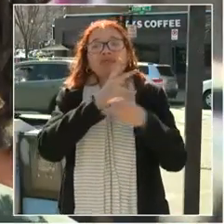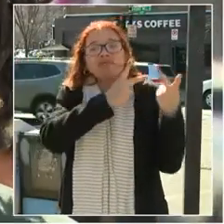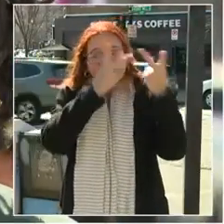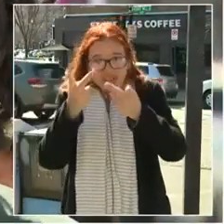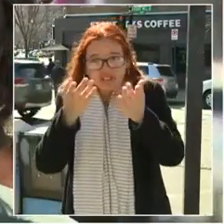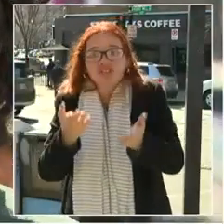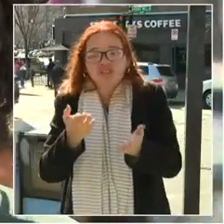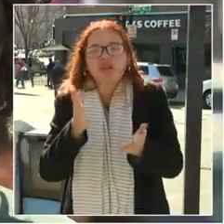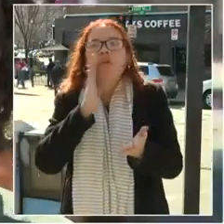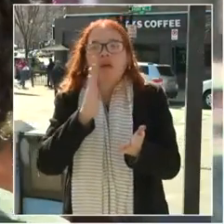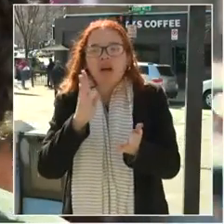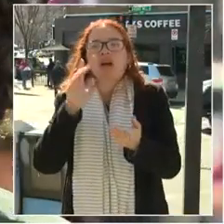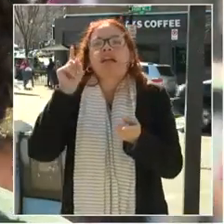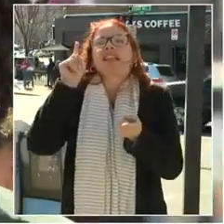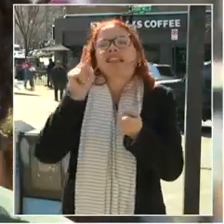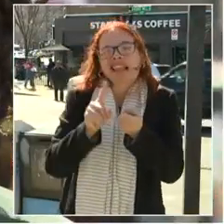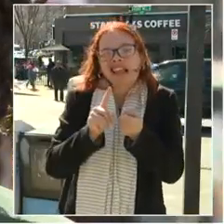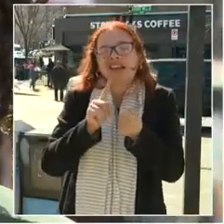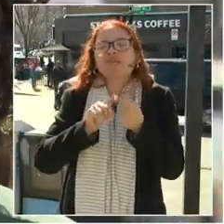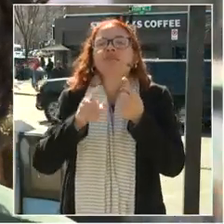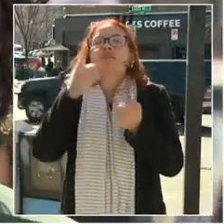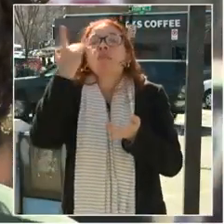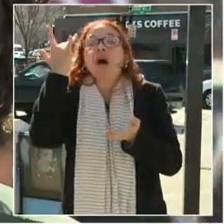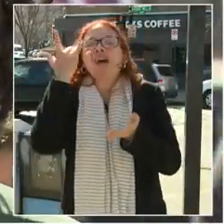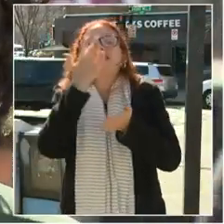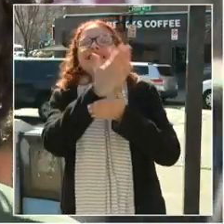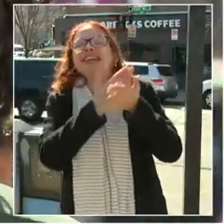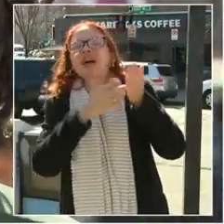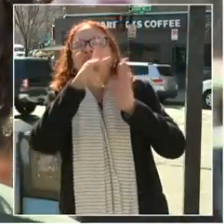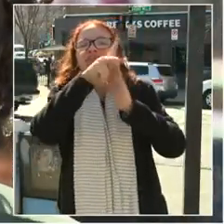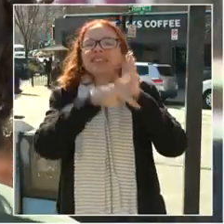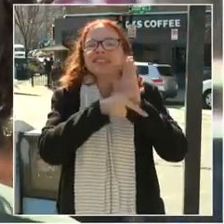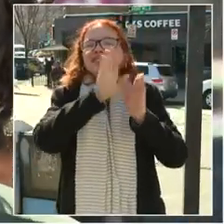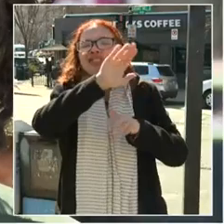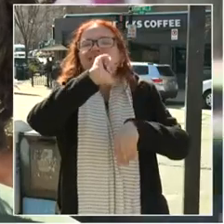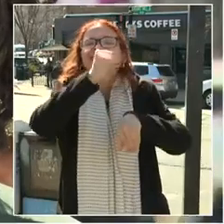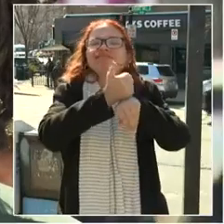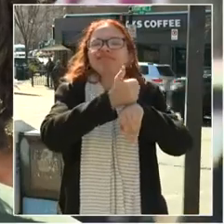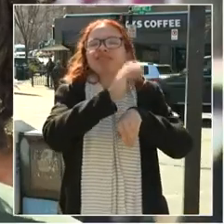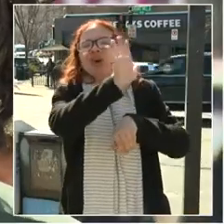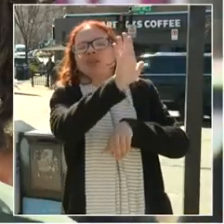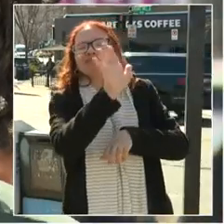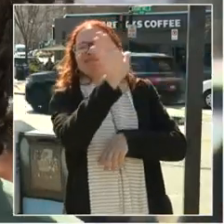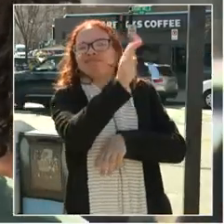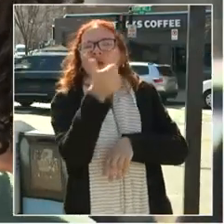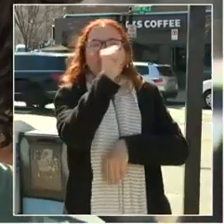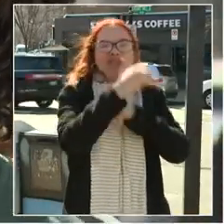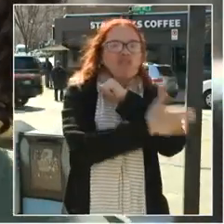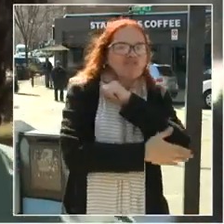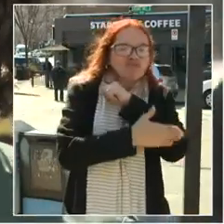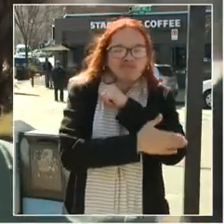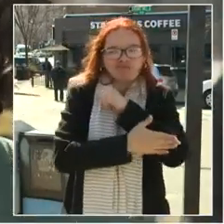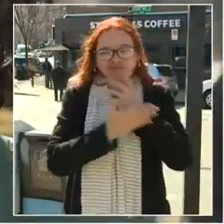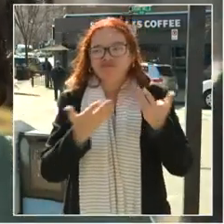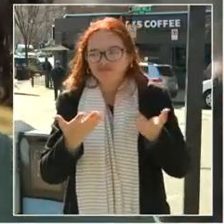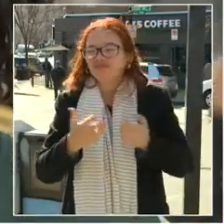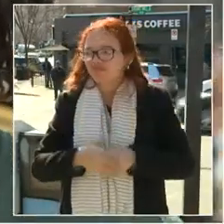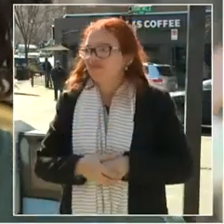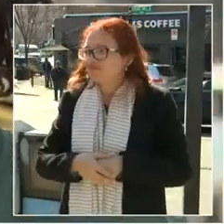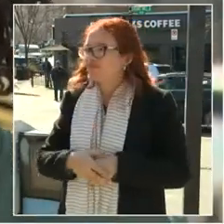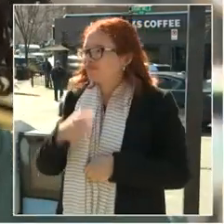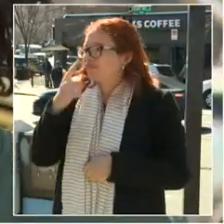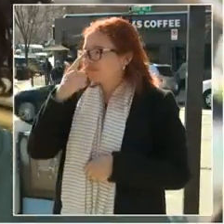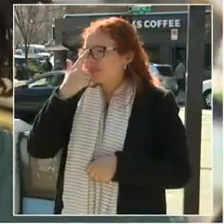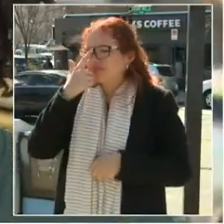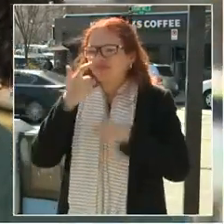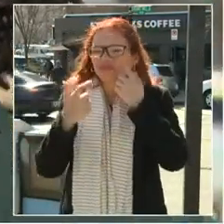has to do with some of the policies in other places in the world. What would you say to this idea